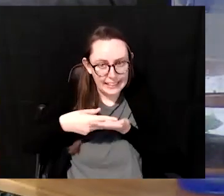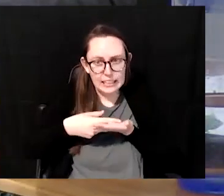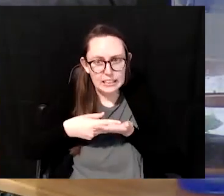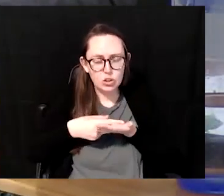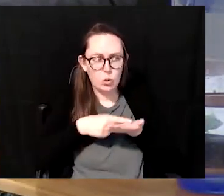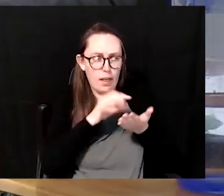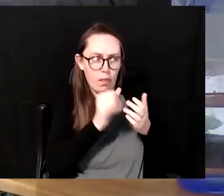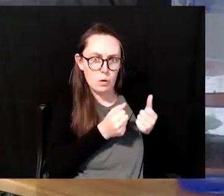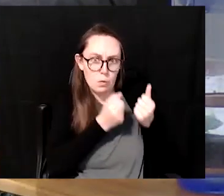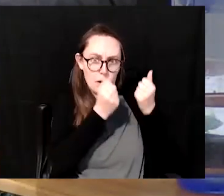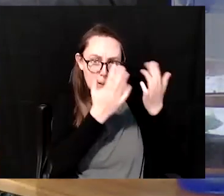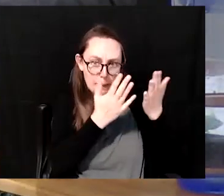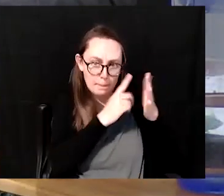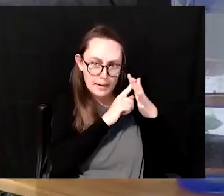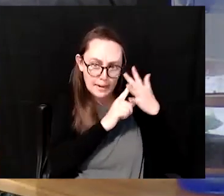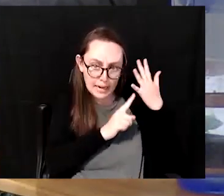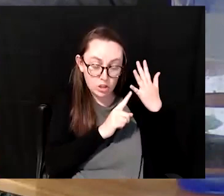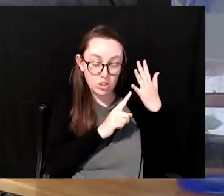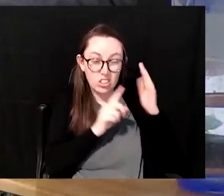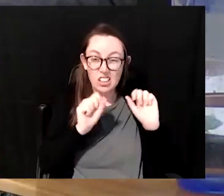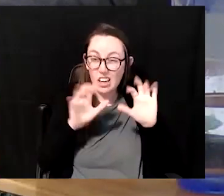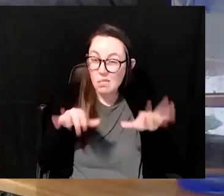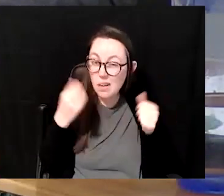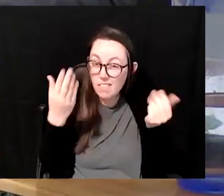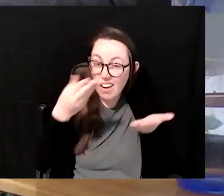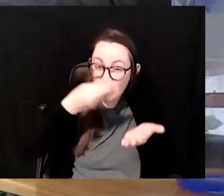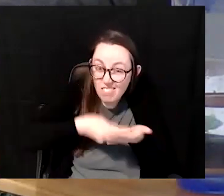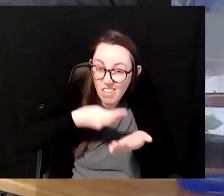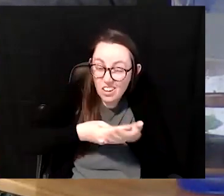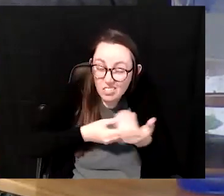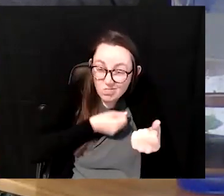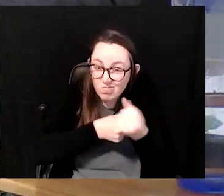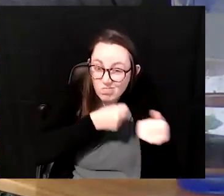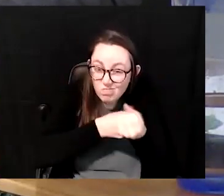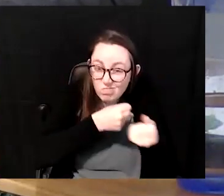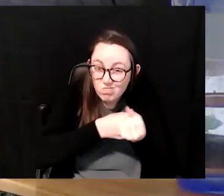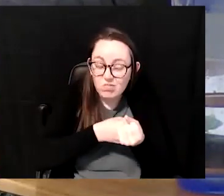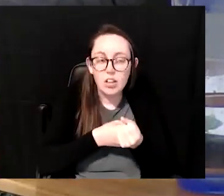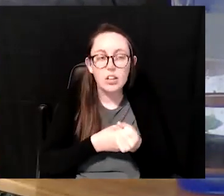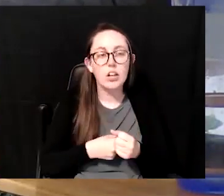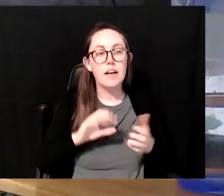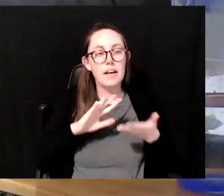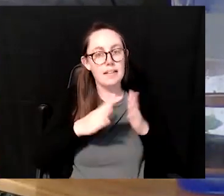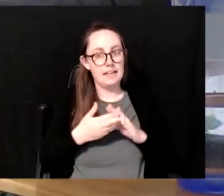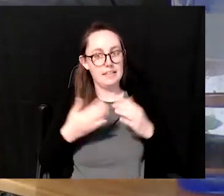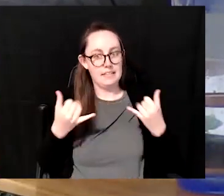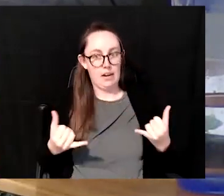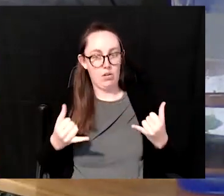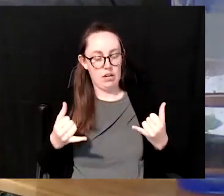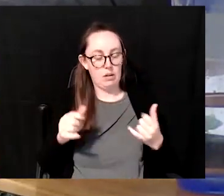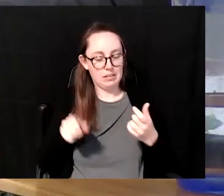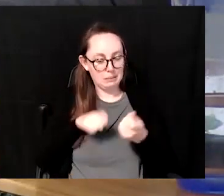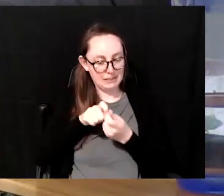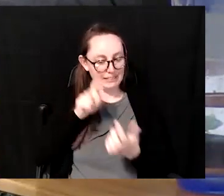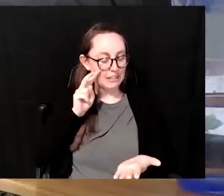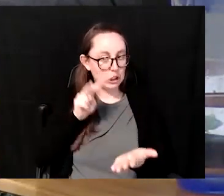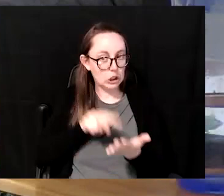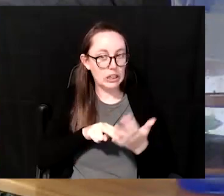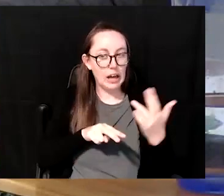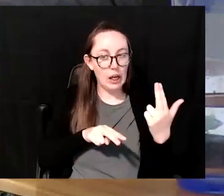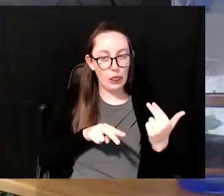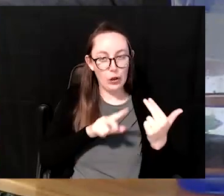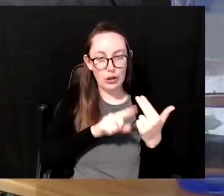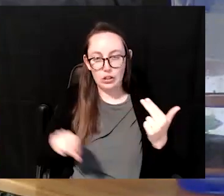recommendations specifically I think the town's looking at 13 through 18 but you know that's for discussion tonight the funds started